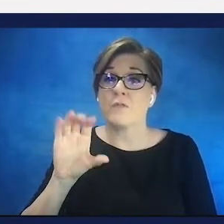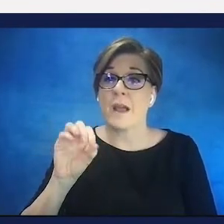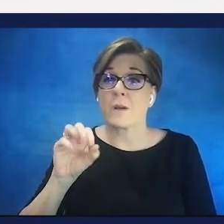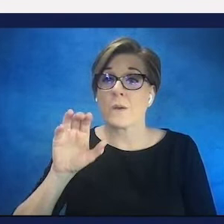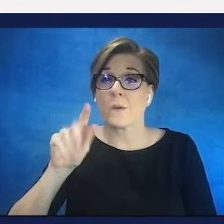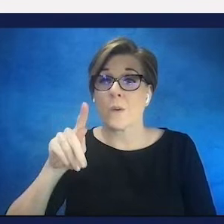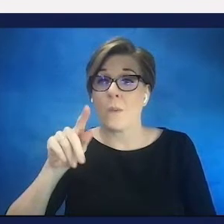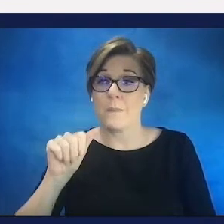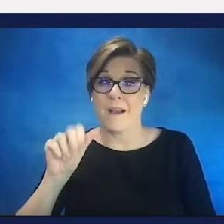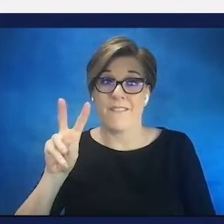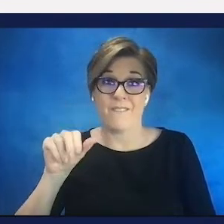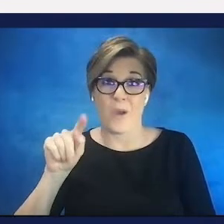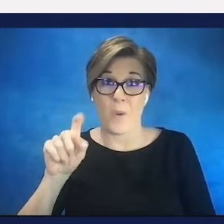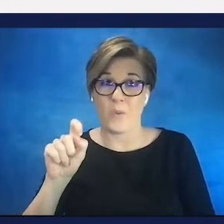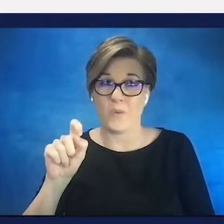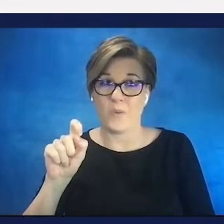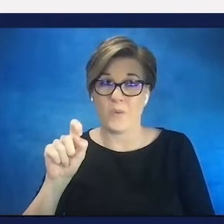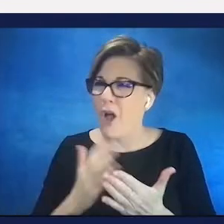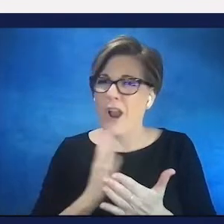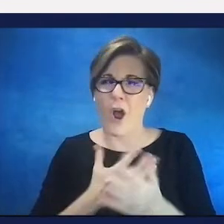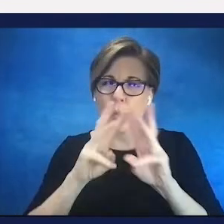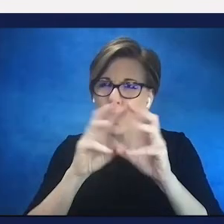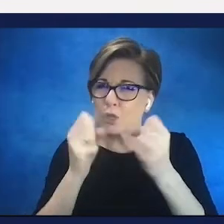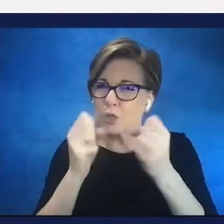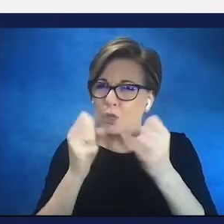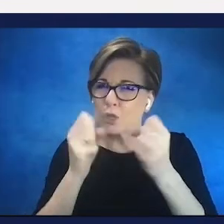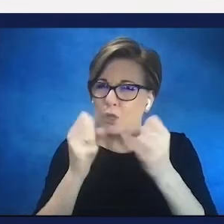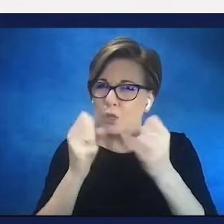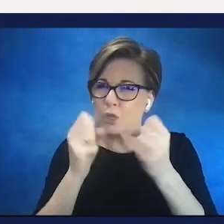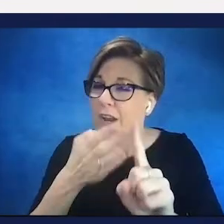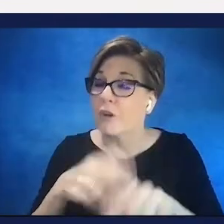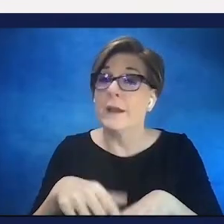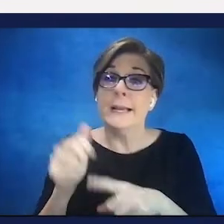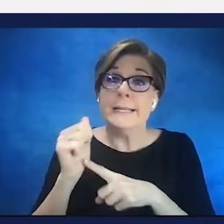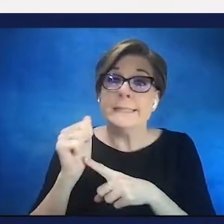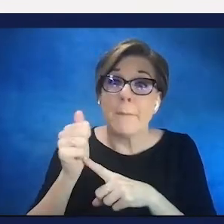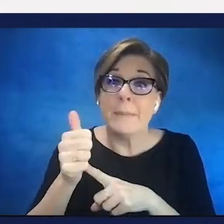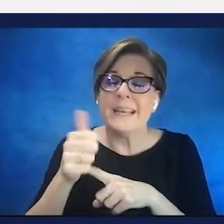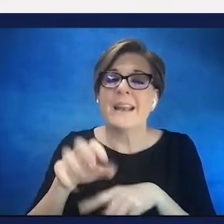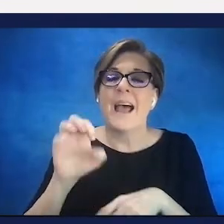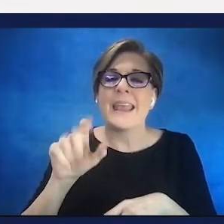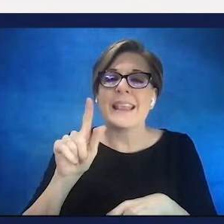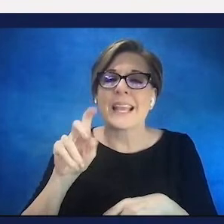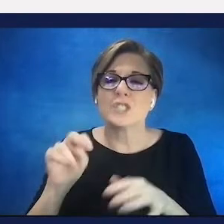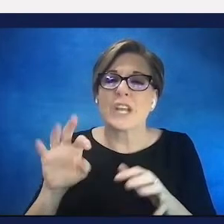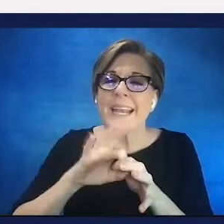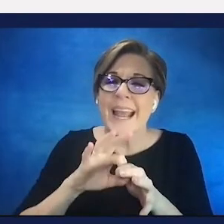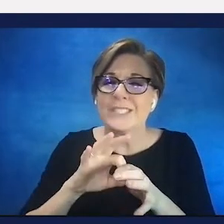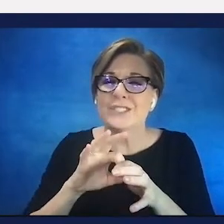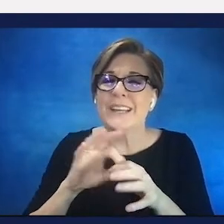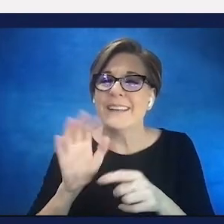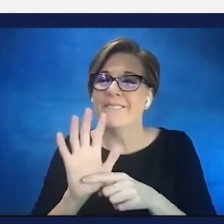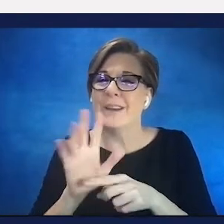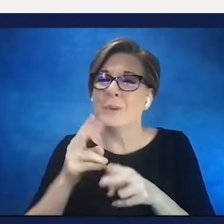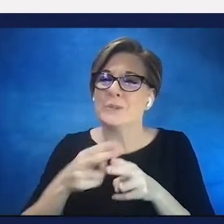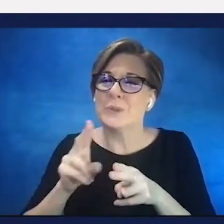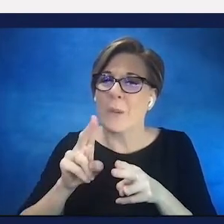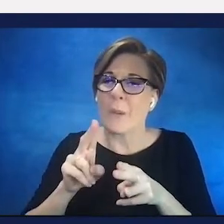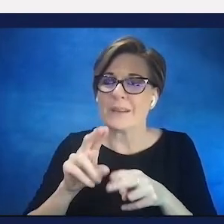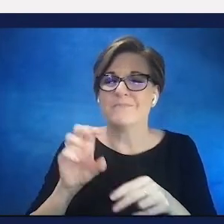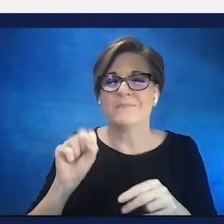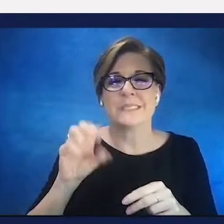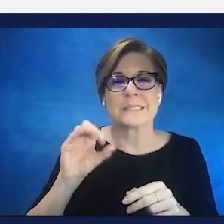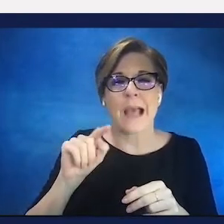youtube.com/Maricopa Vote. There you're going to find all of our workshops, our 10-minute election connection video shorts hosted by Scott and